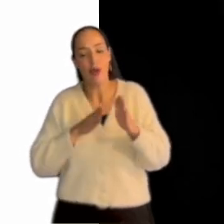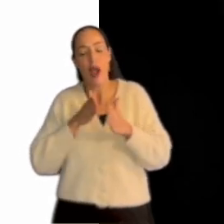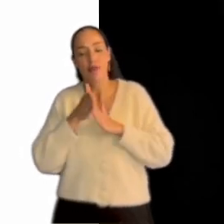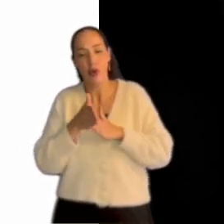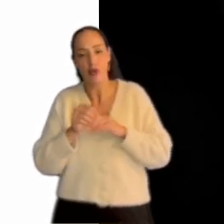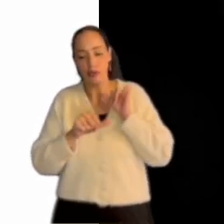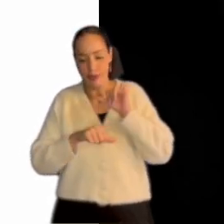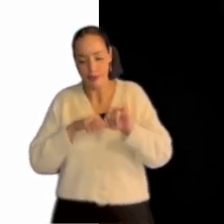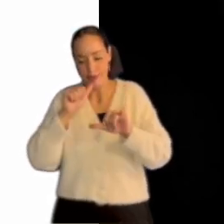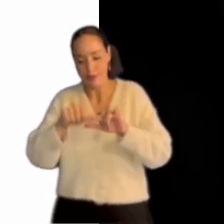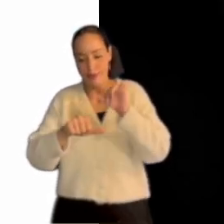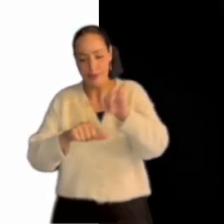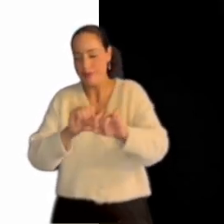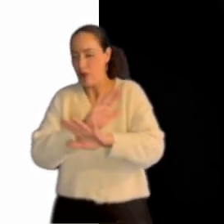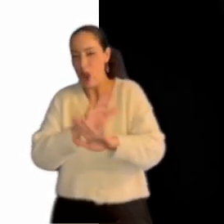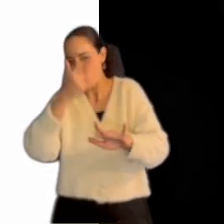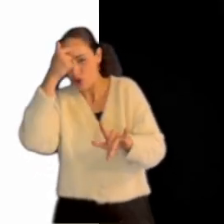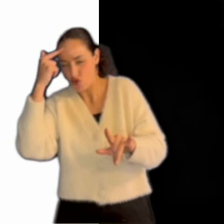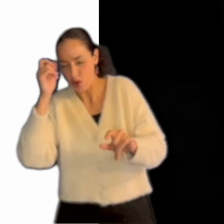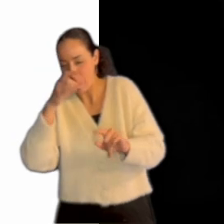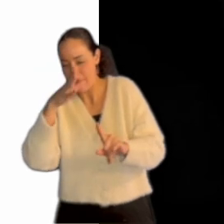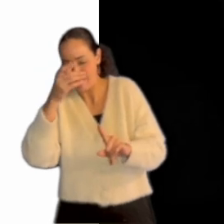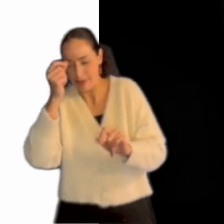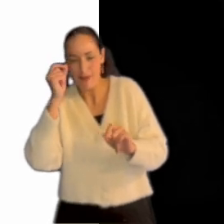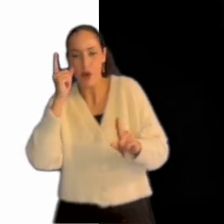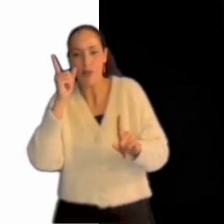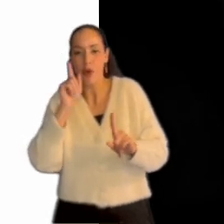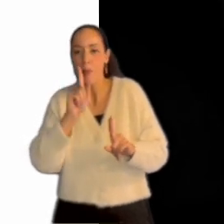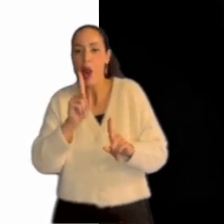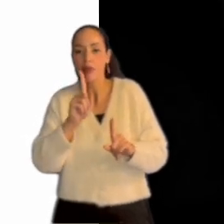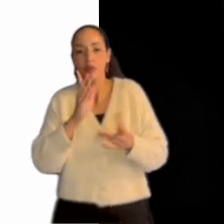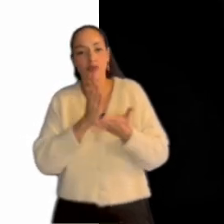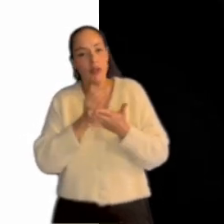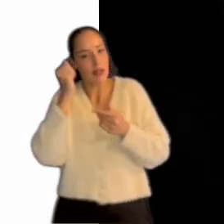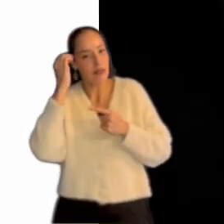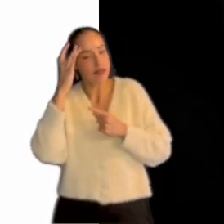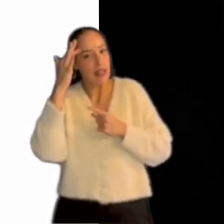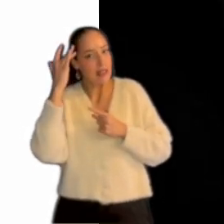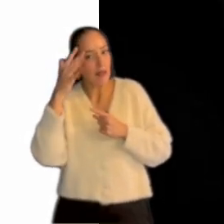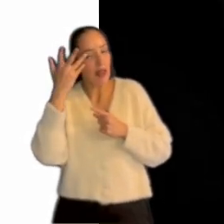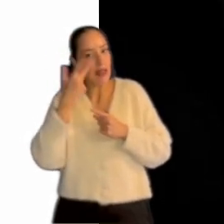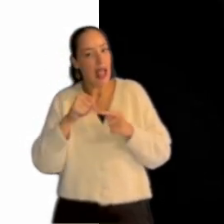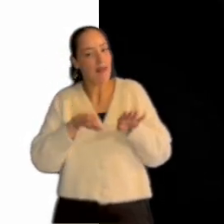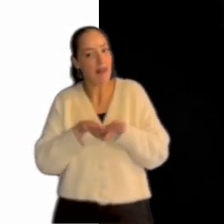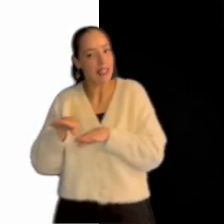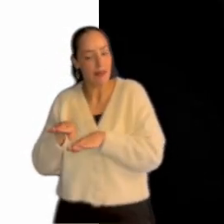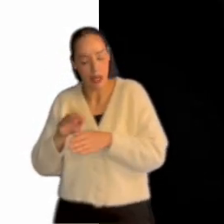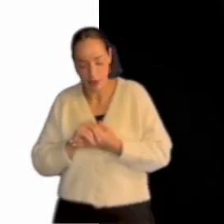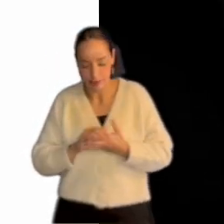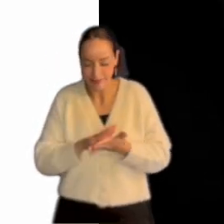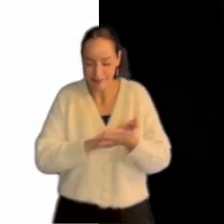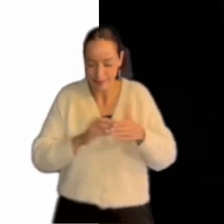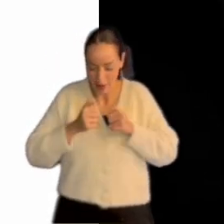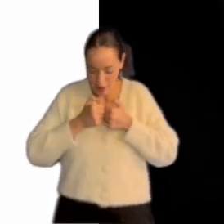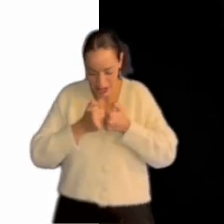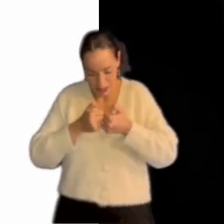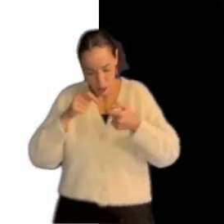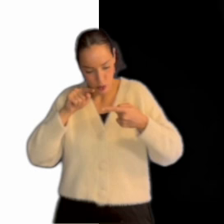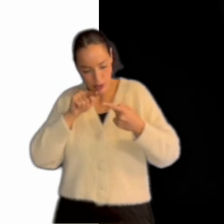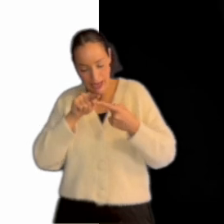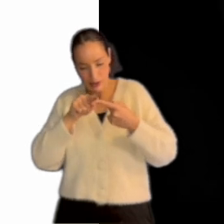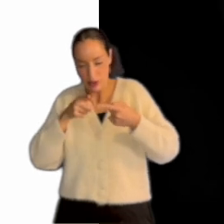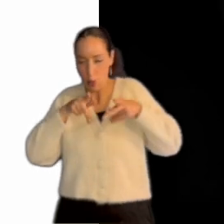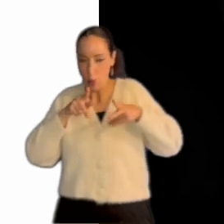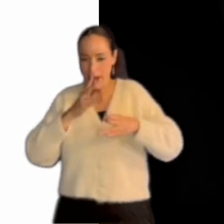principles at its core. She defines a value as a way of being or believing that which we hold as most important. In her book, Dare